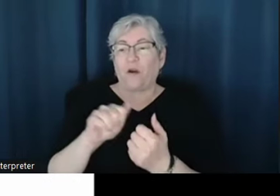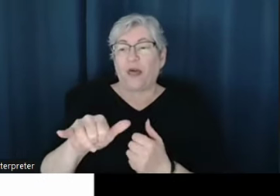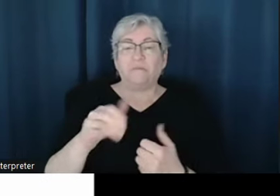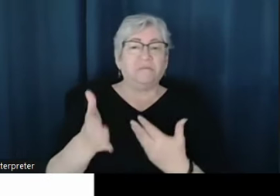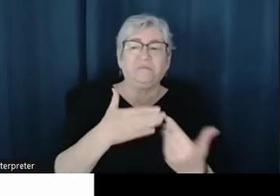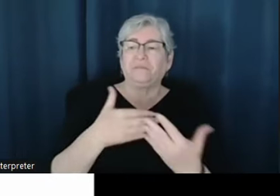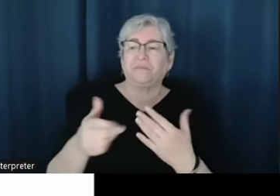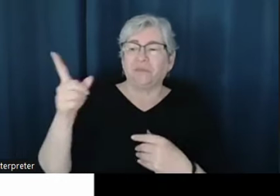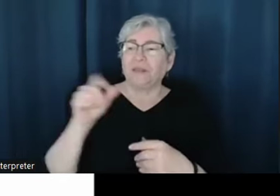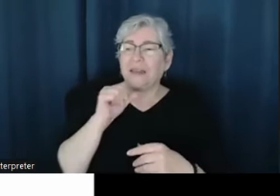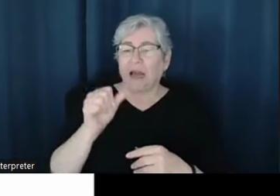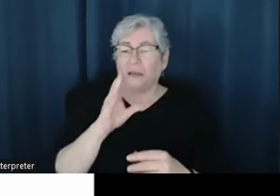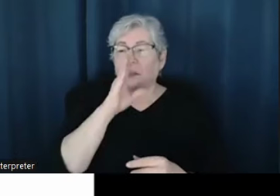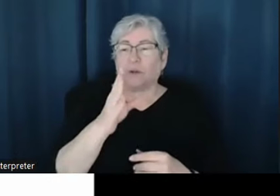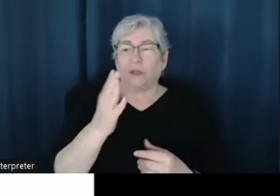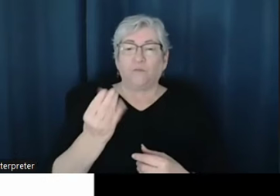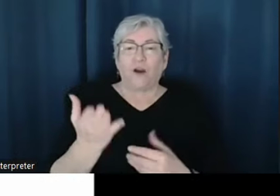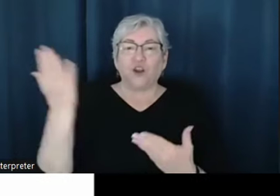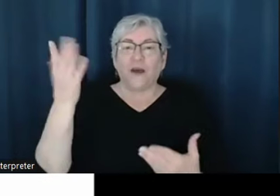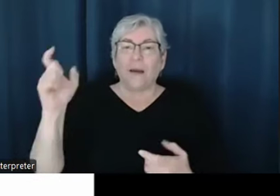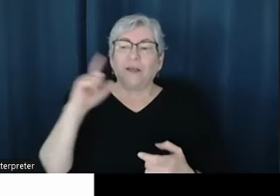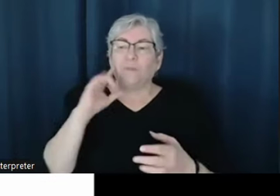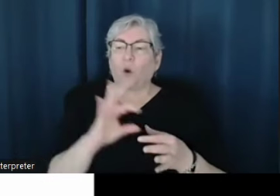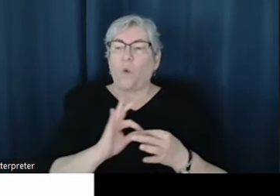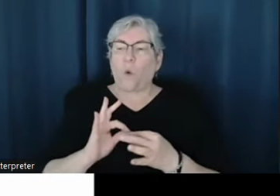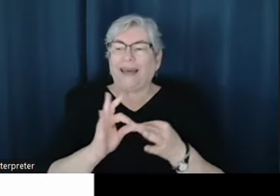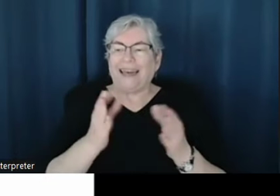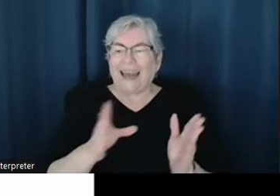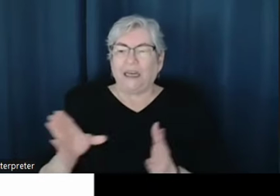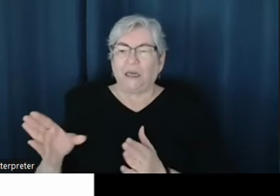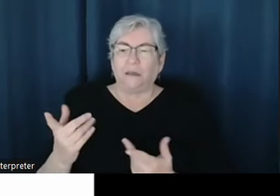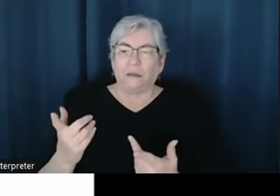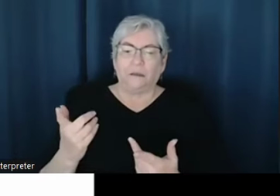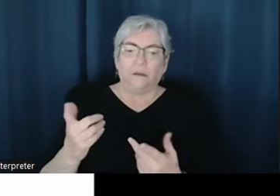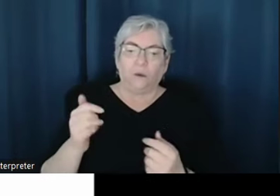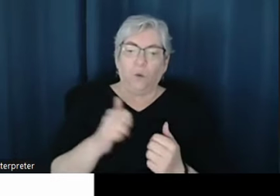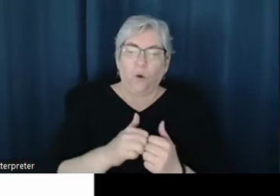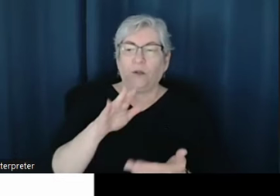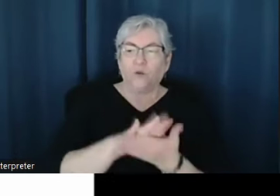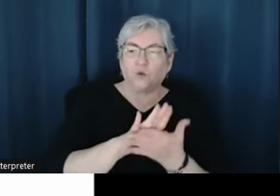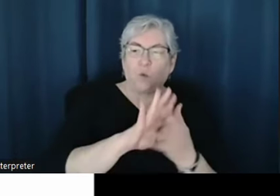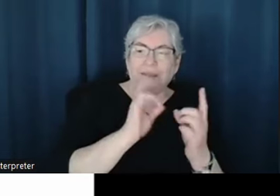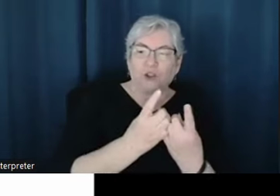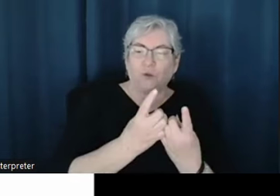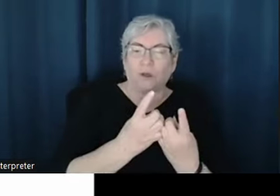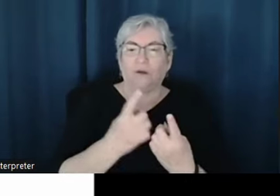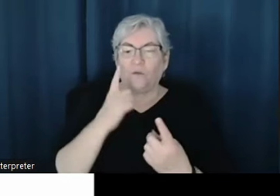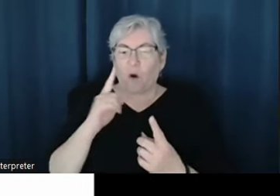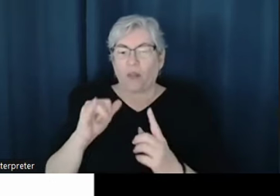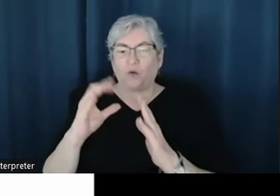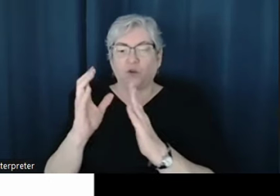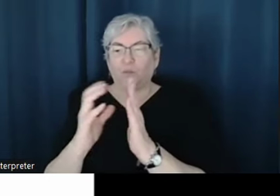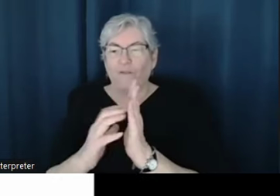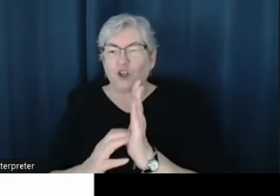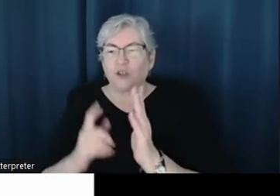not directly providing the services, they have to be coordinating. As I said, coordinating with the school district on the provision of those services.